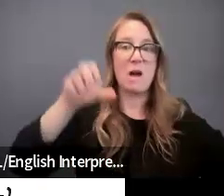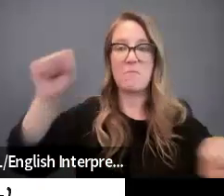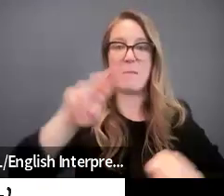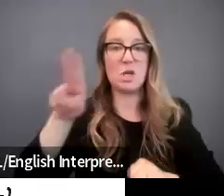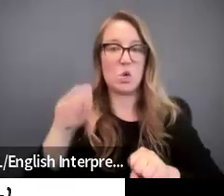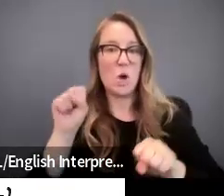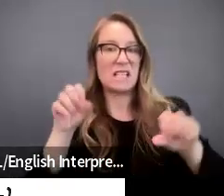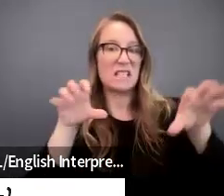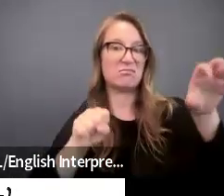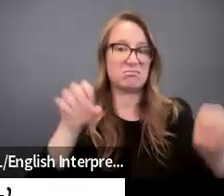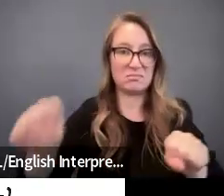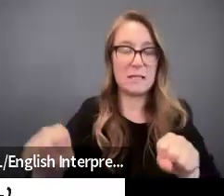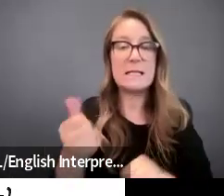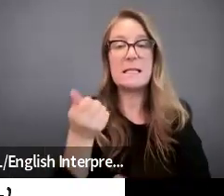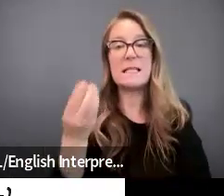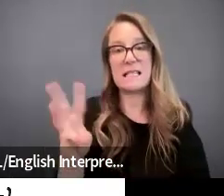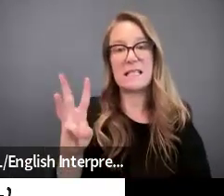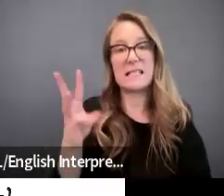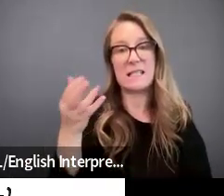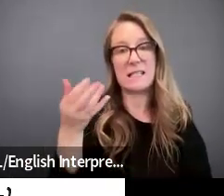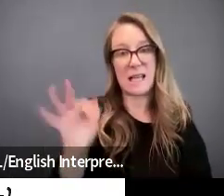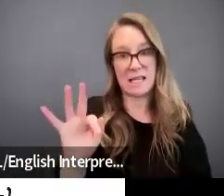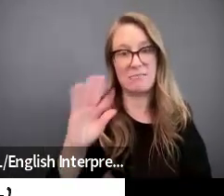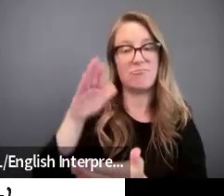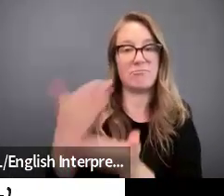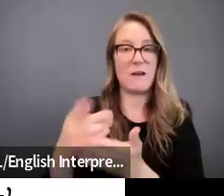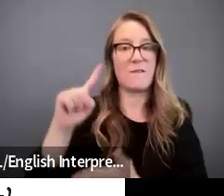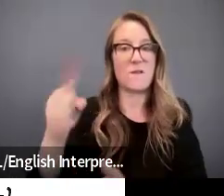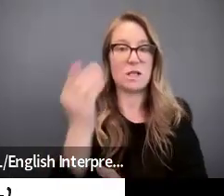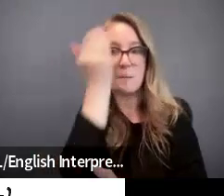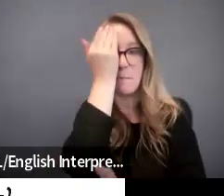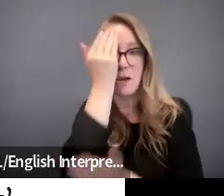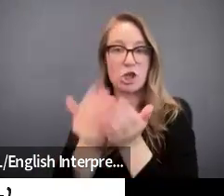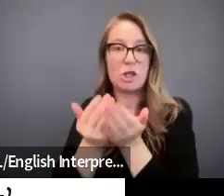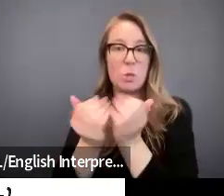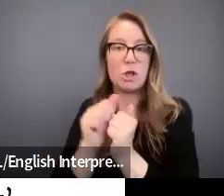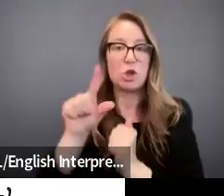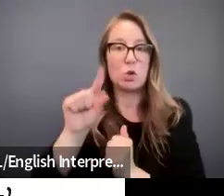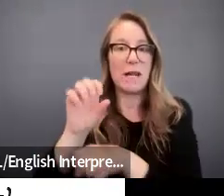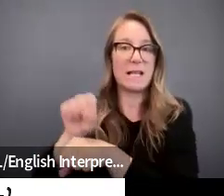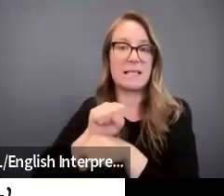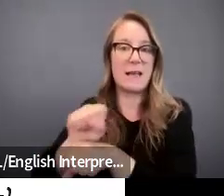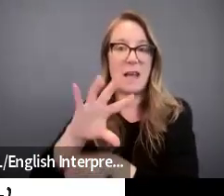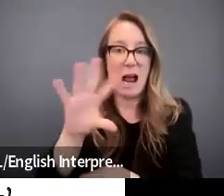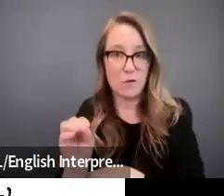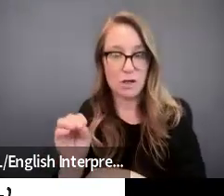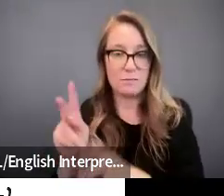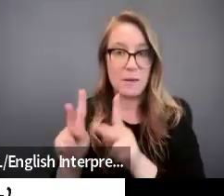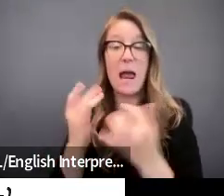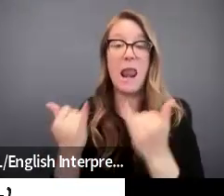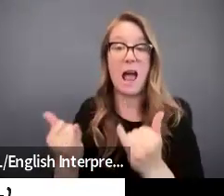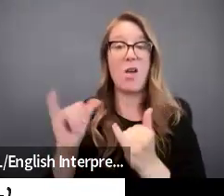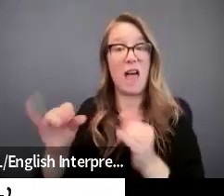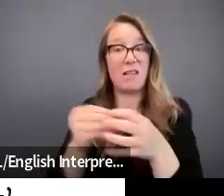settlements. Then in 1619 is the arrival of the first pirate ship carrying 20 enslaved Africans, which now